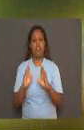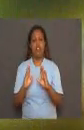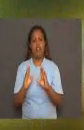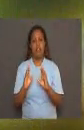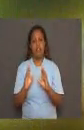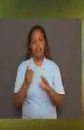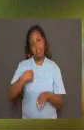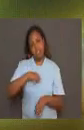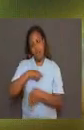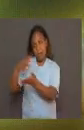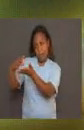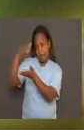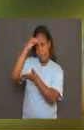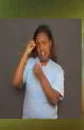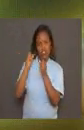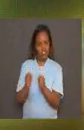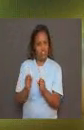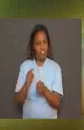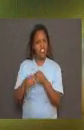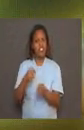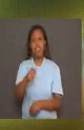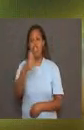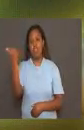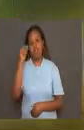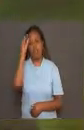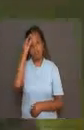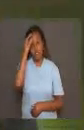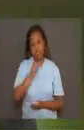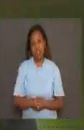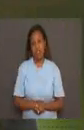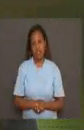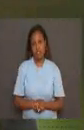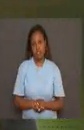can learn about other cultures.